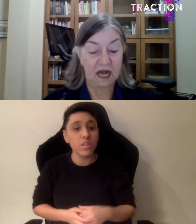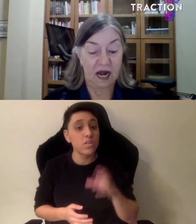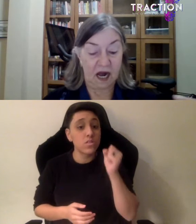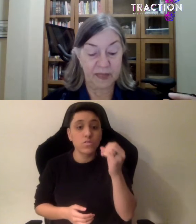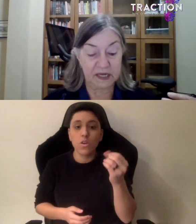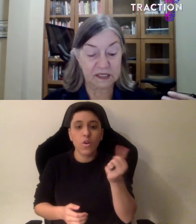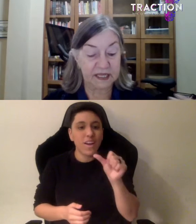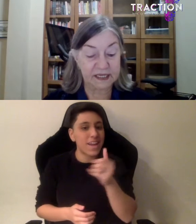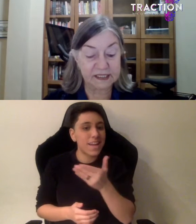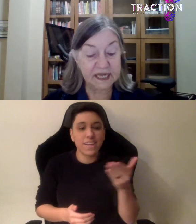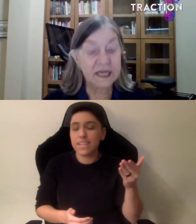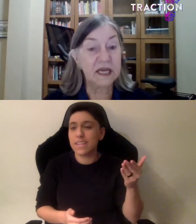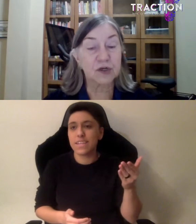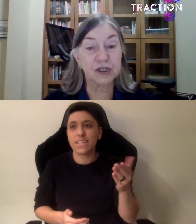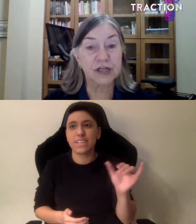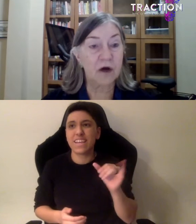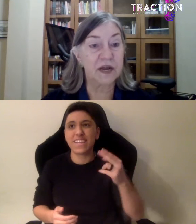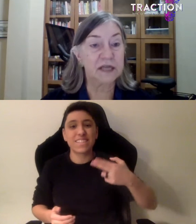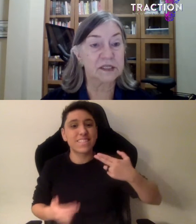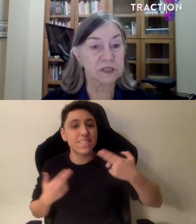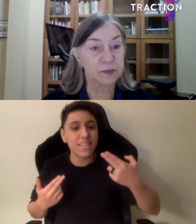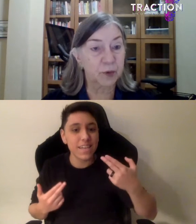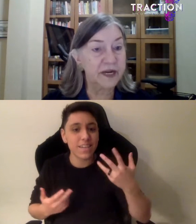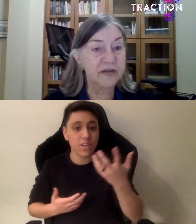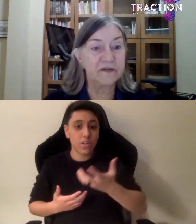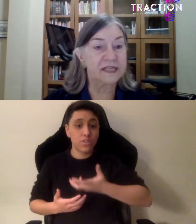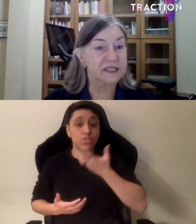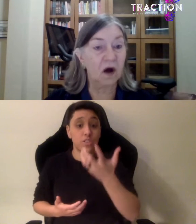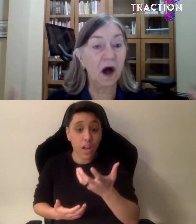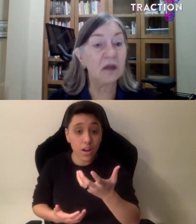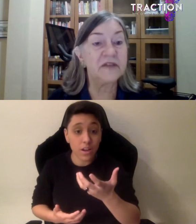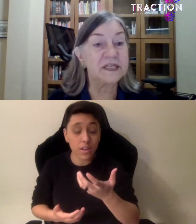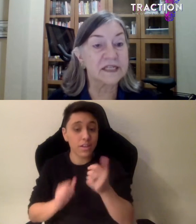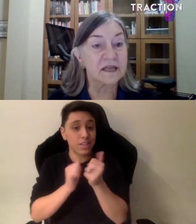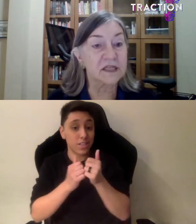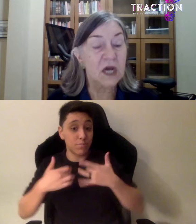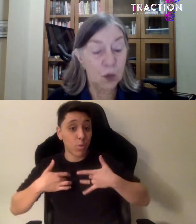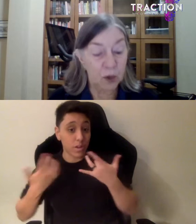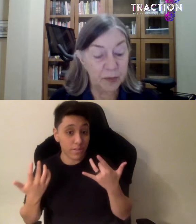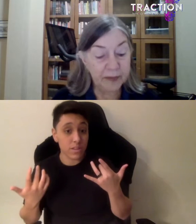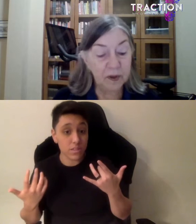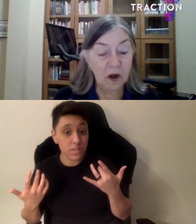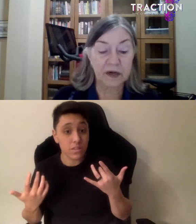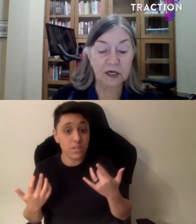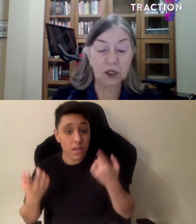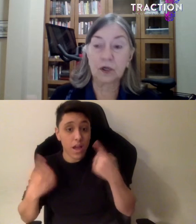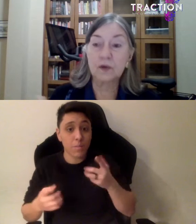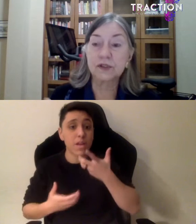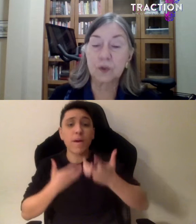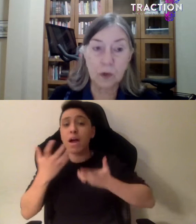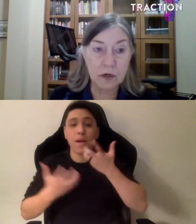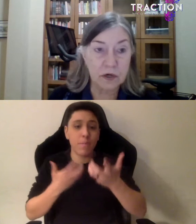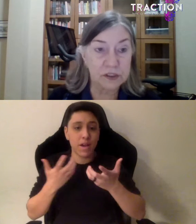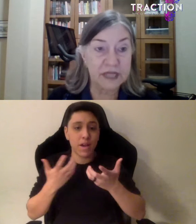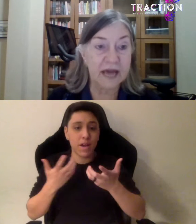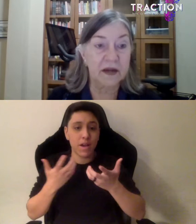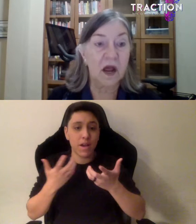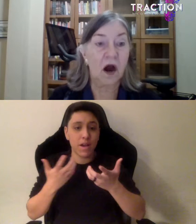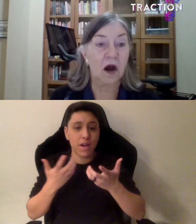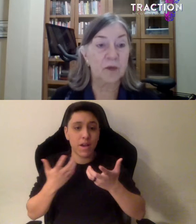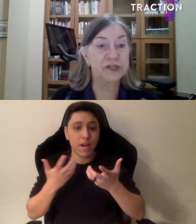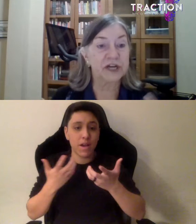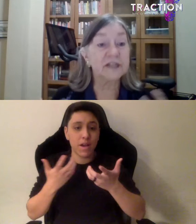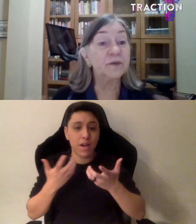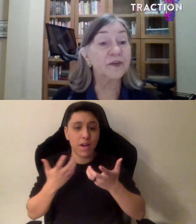that's like singing or shouting, so sporting events and all of these things where people are in close quarters